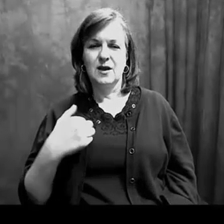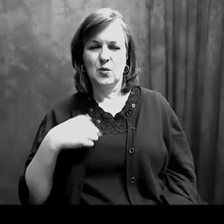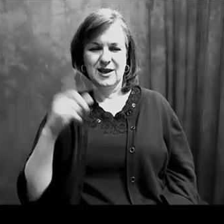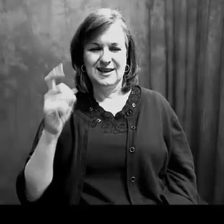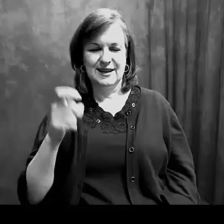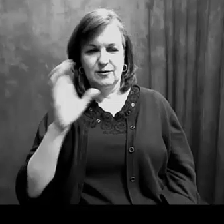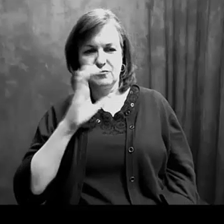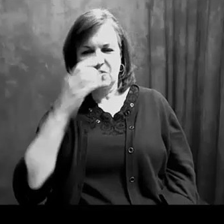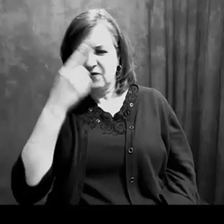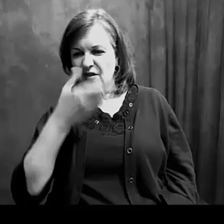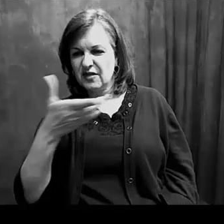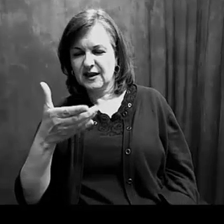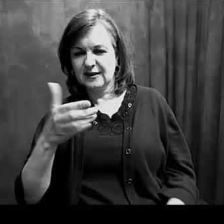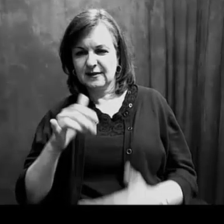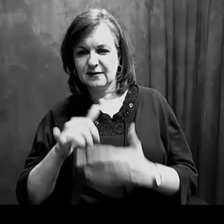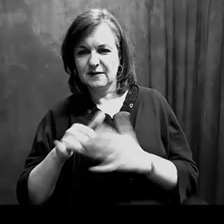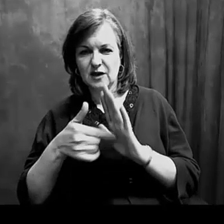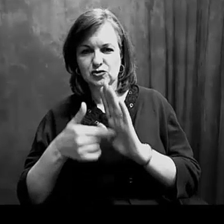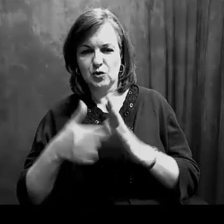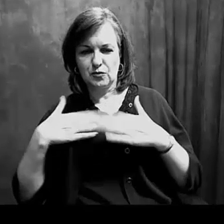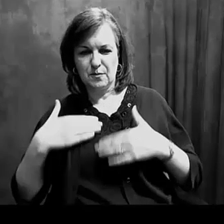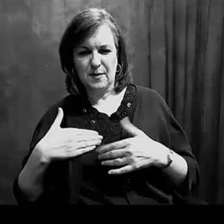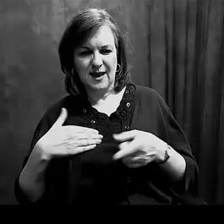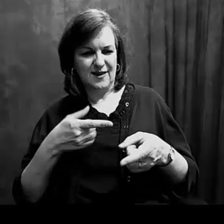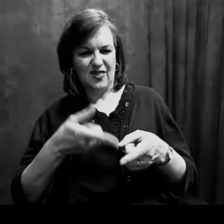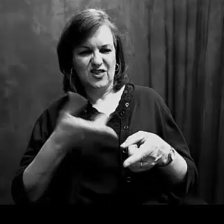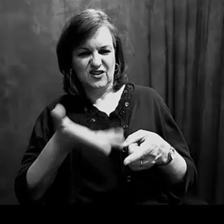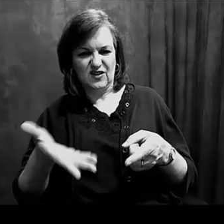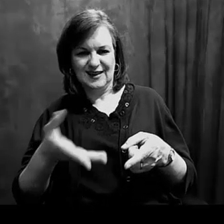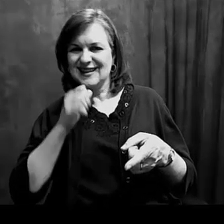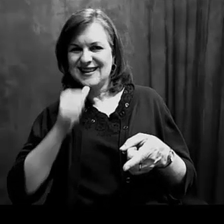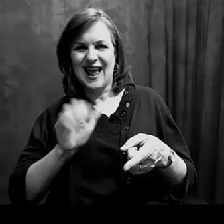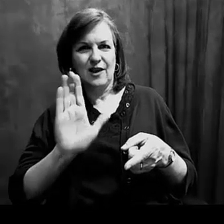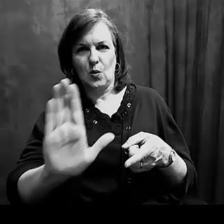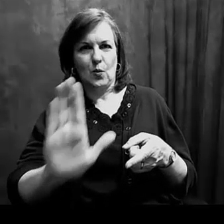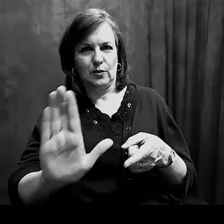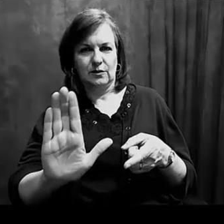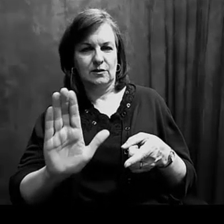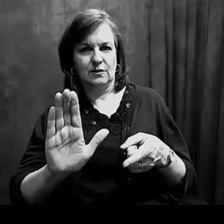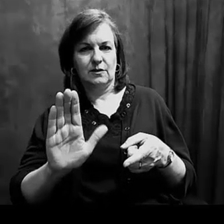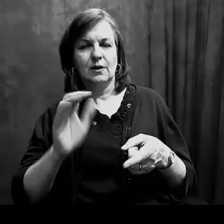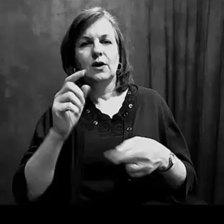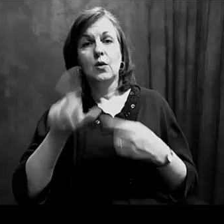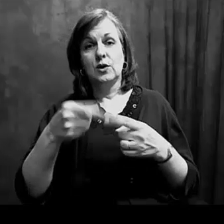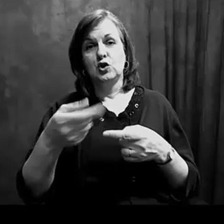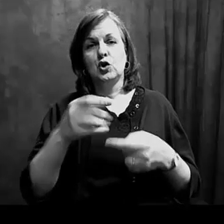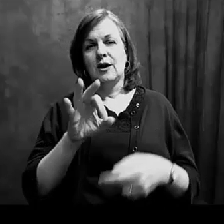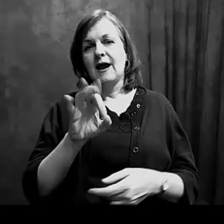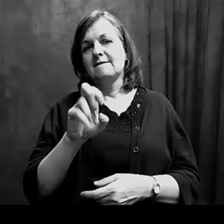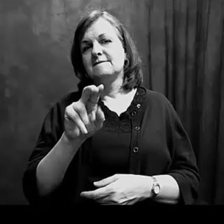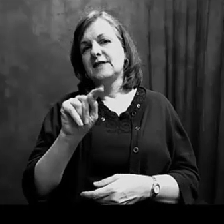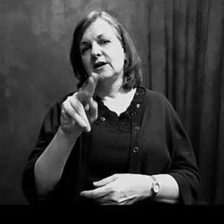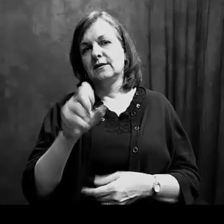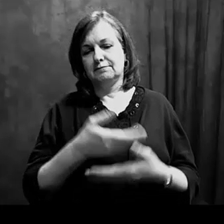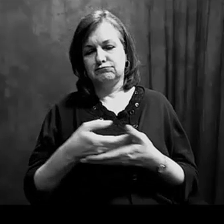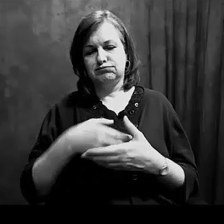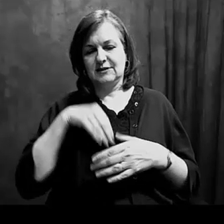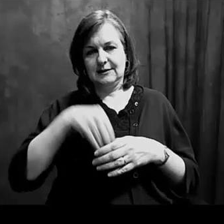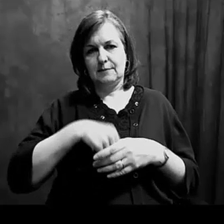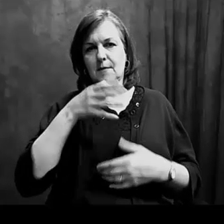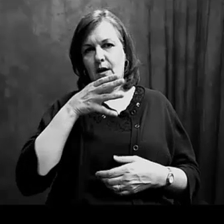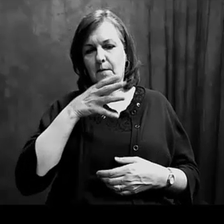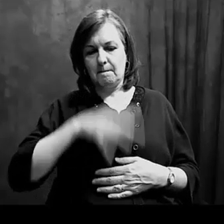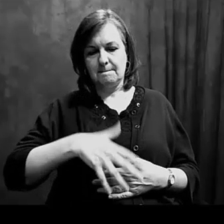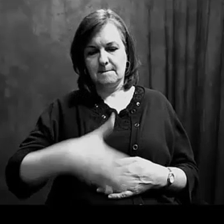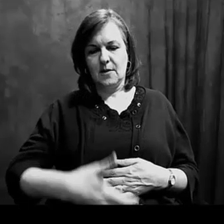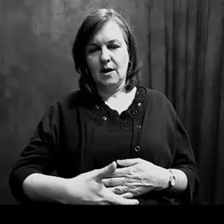not you to your immune system. So when you're just a fetus, you spend